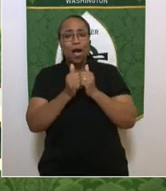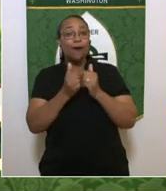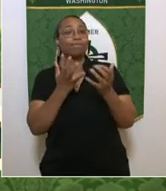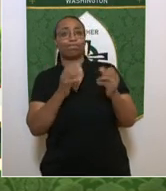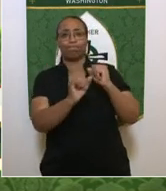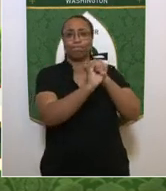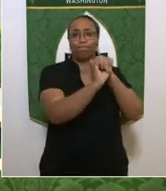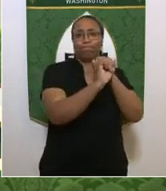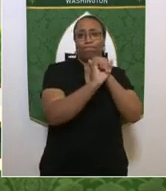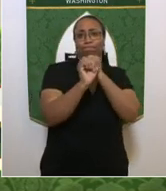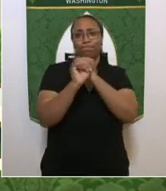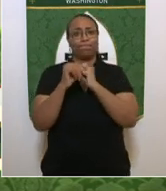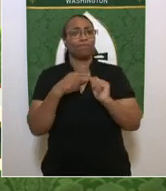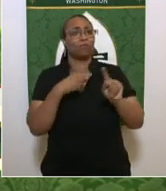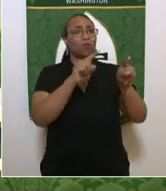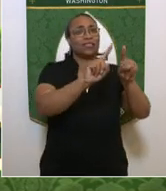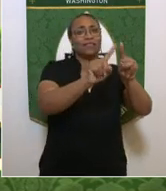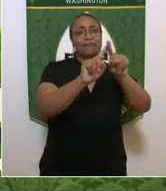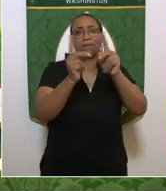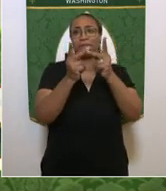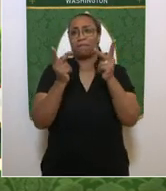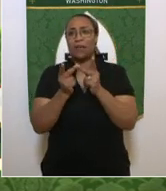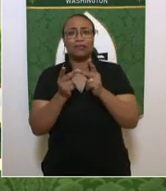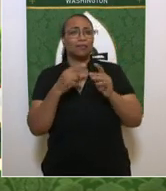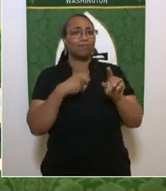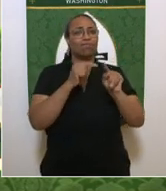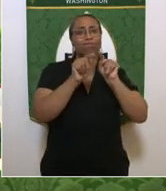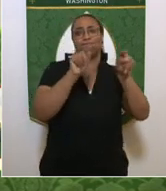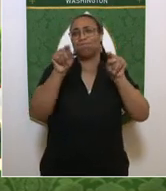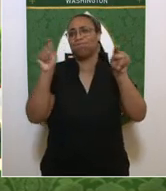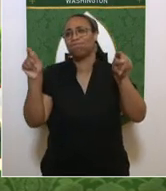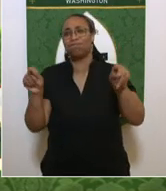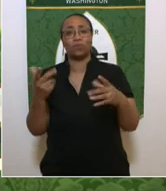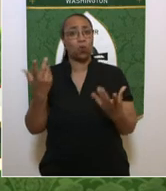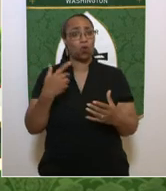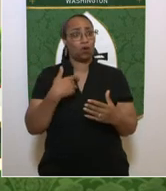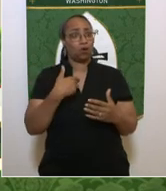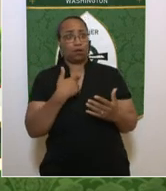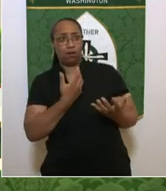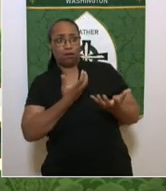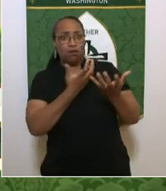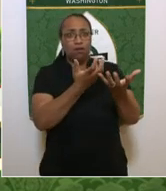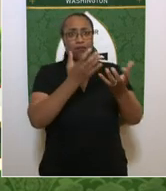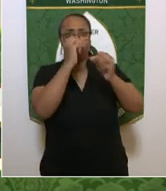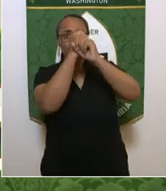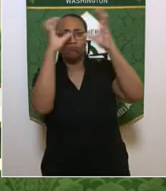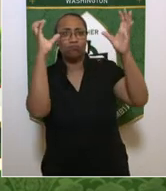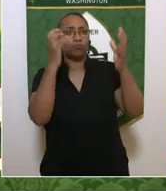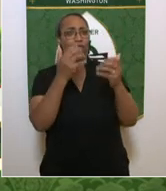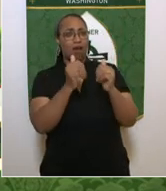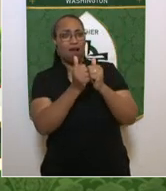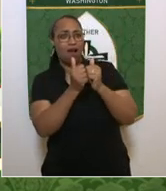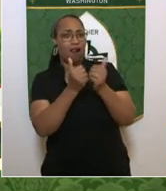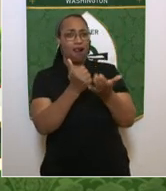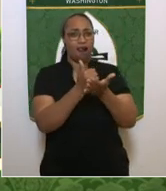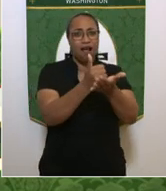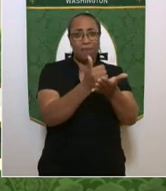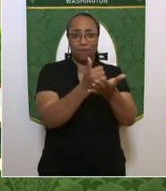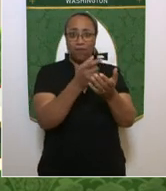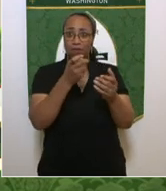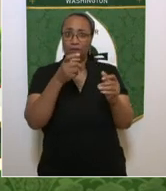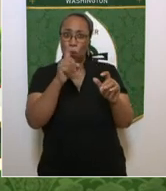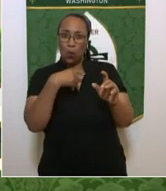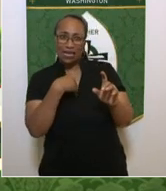and how your vision can help the city, their families, also